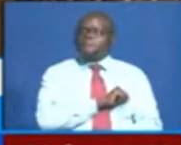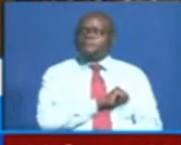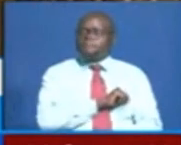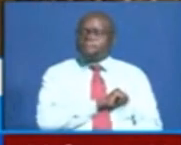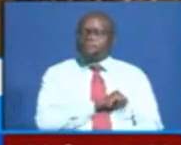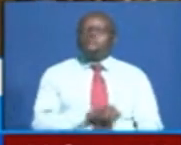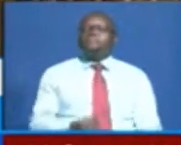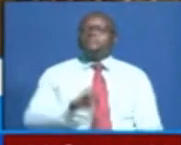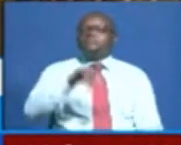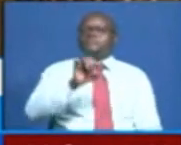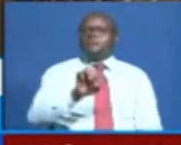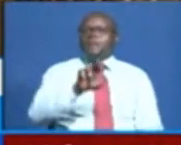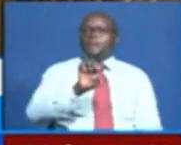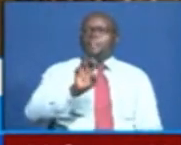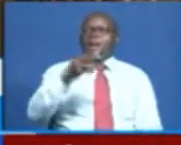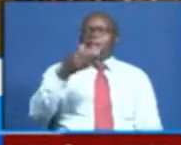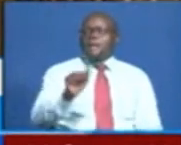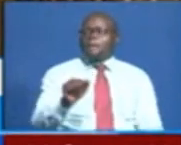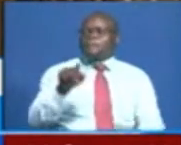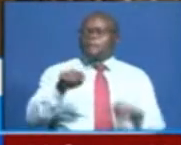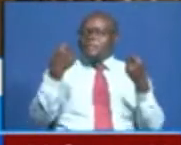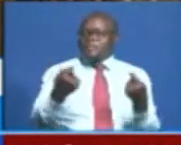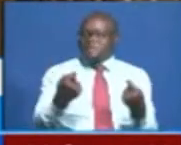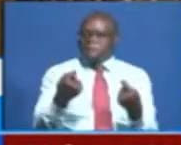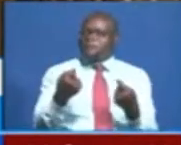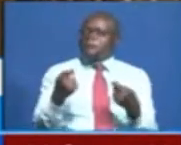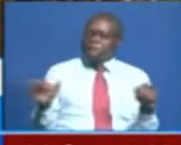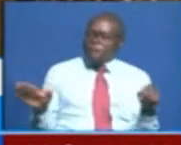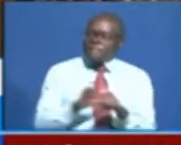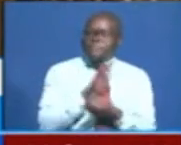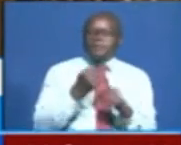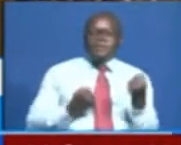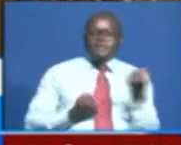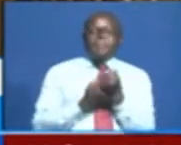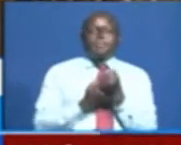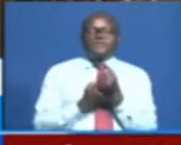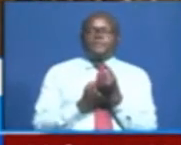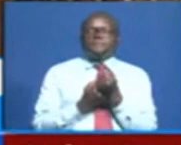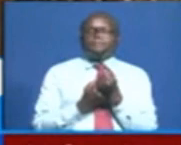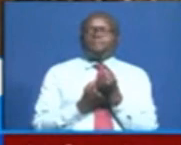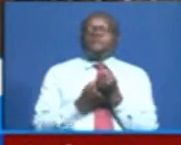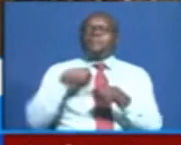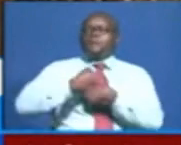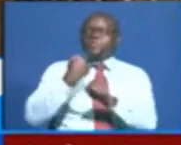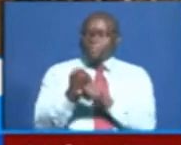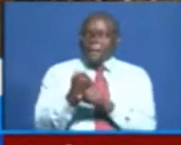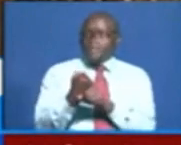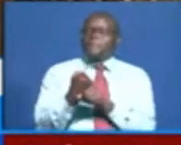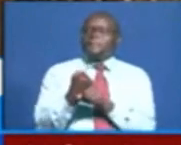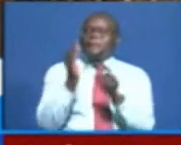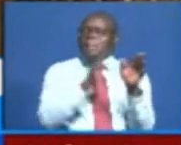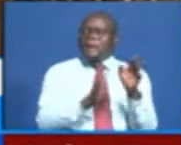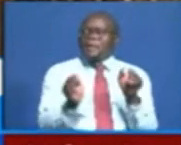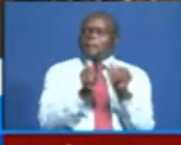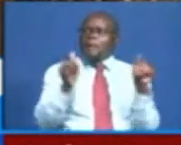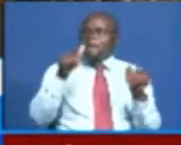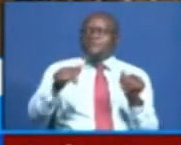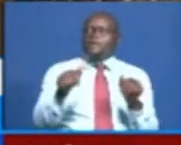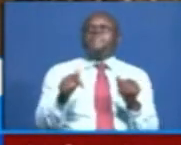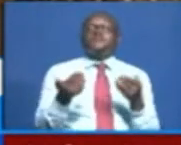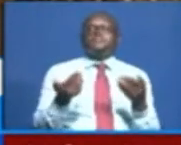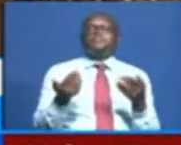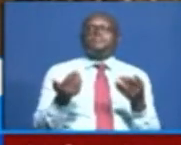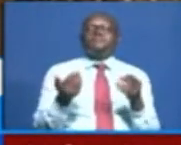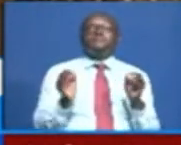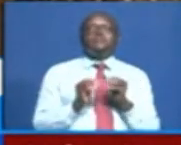Nyagenye, and his team for their unwavering and steadfast support and for making the appropriate preparations for this momentous